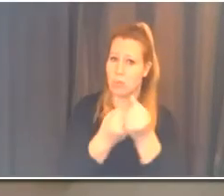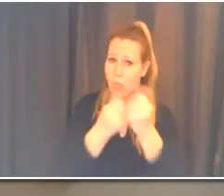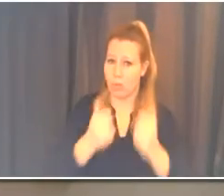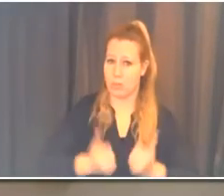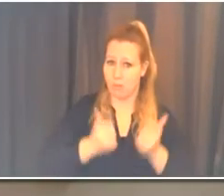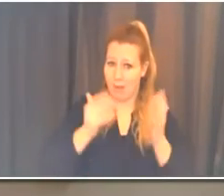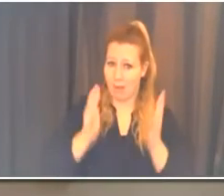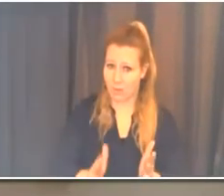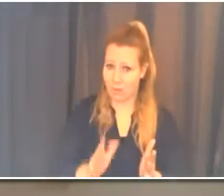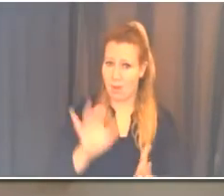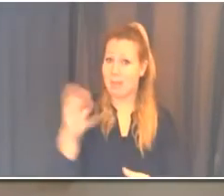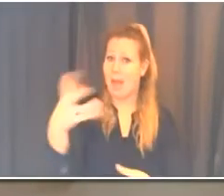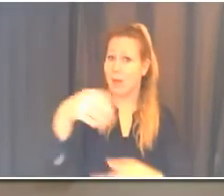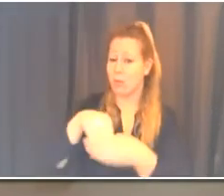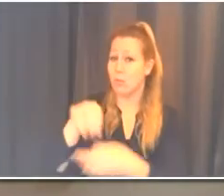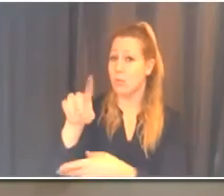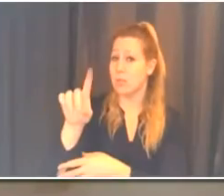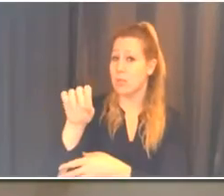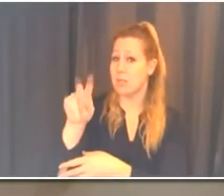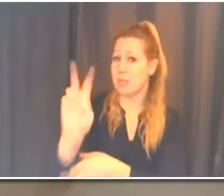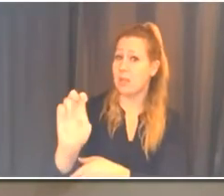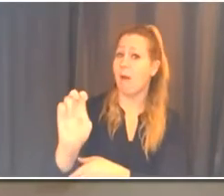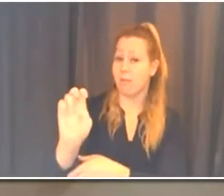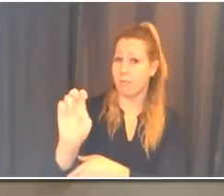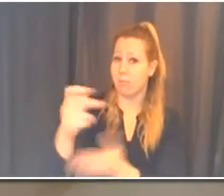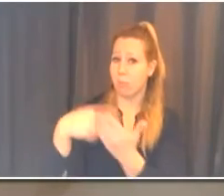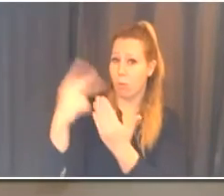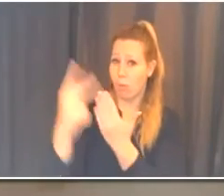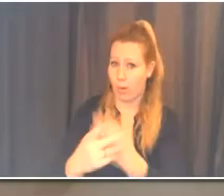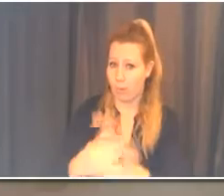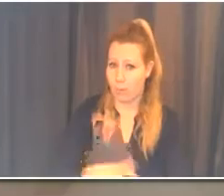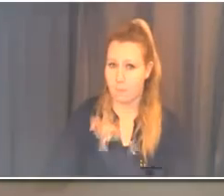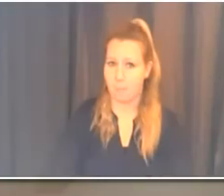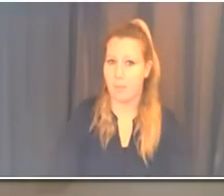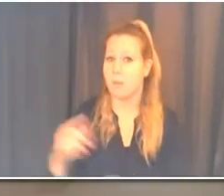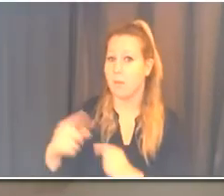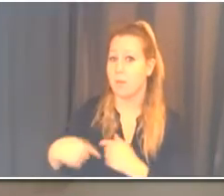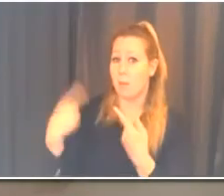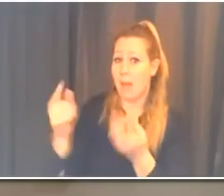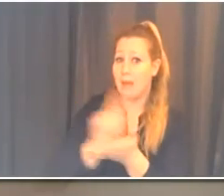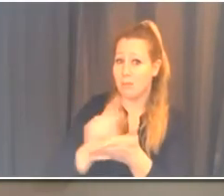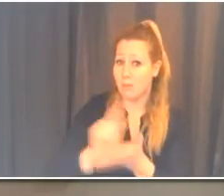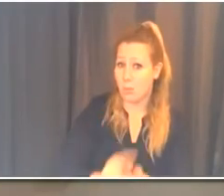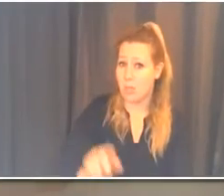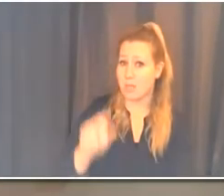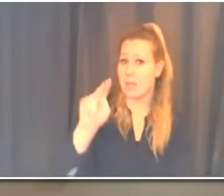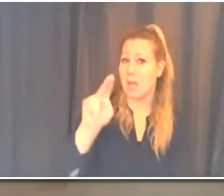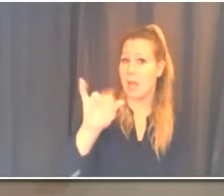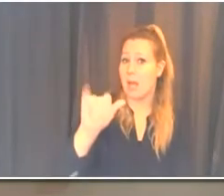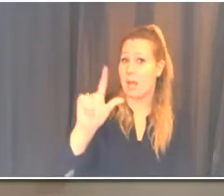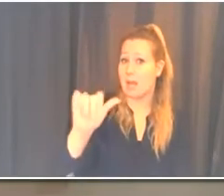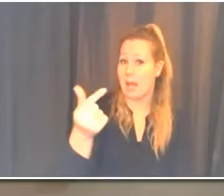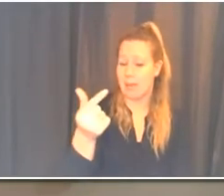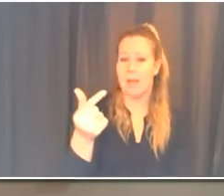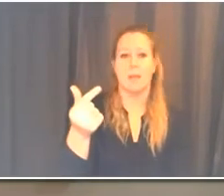unit attorneys continued to virtually staff the Family Justice centers while increasing our immigration work as that work is imperative to our